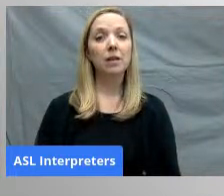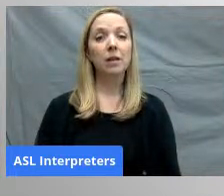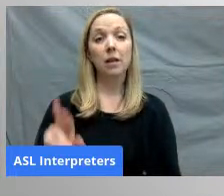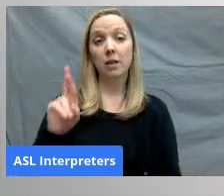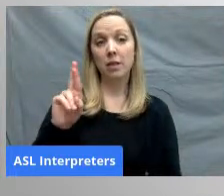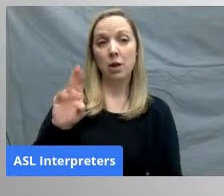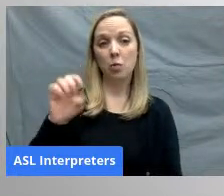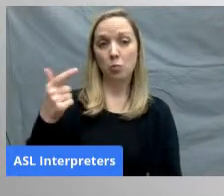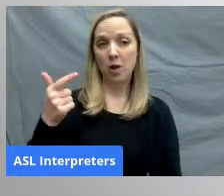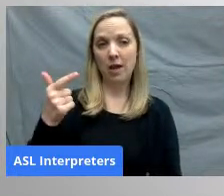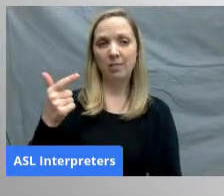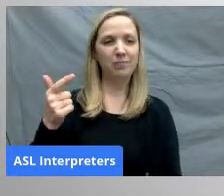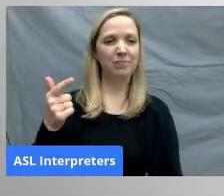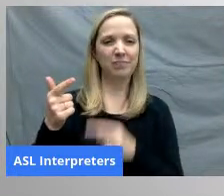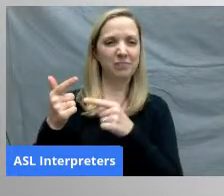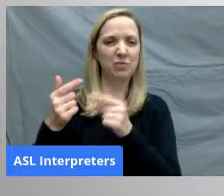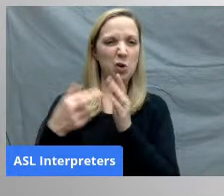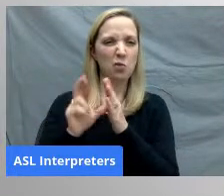a review only. It was fine.